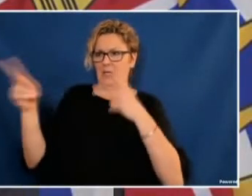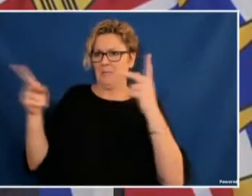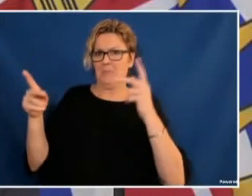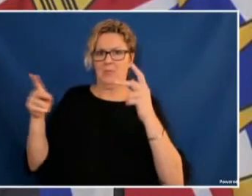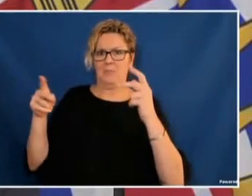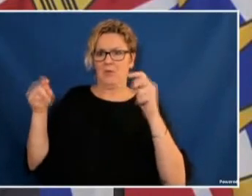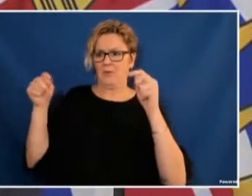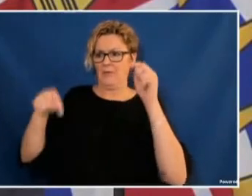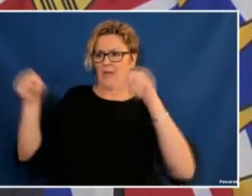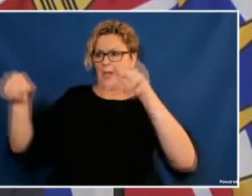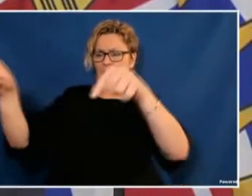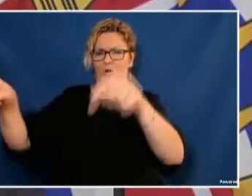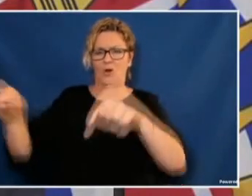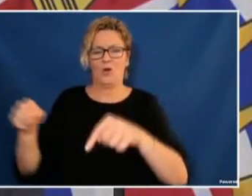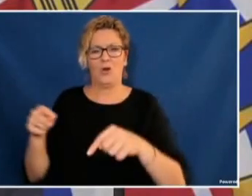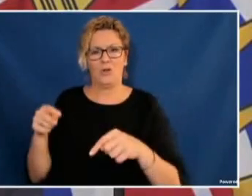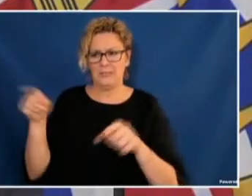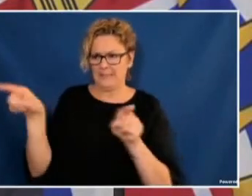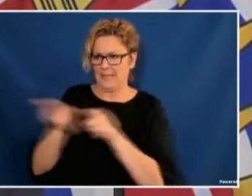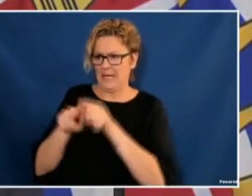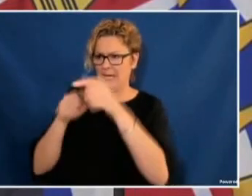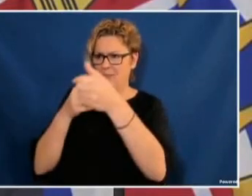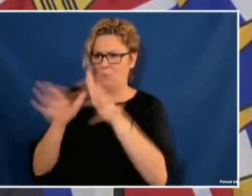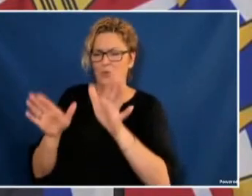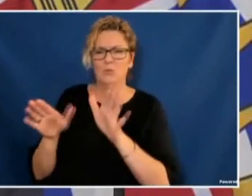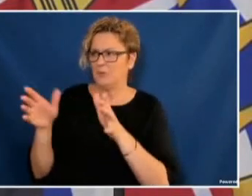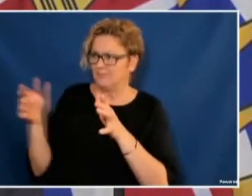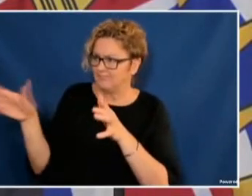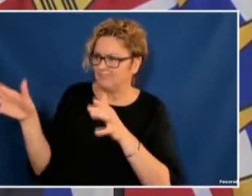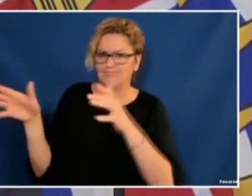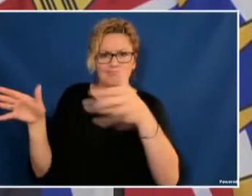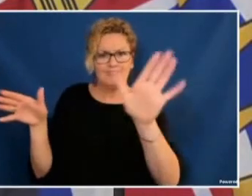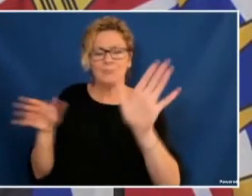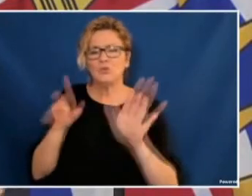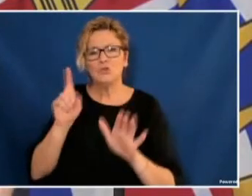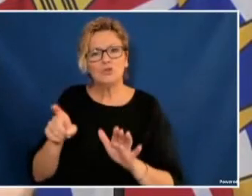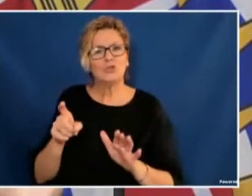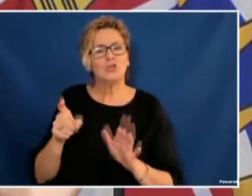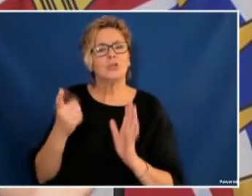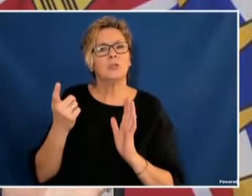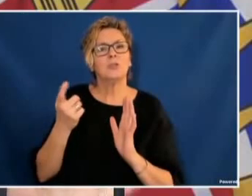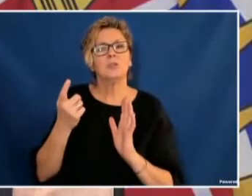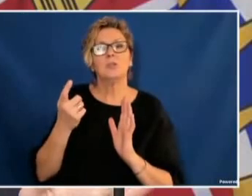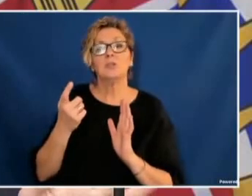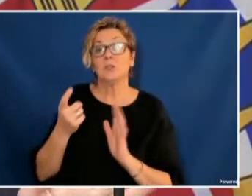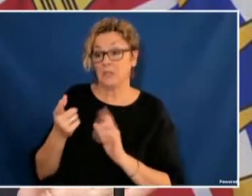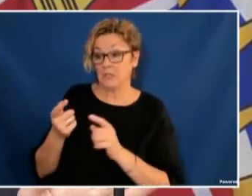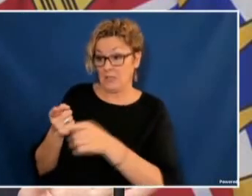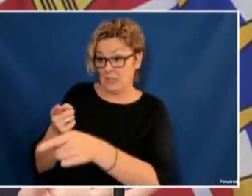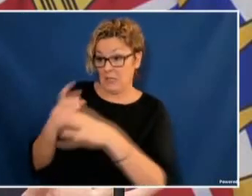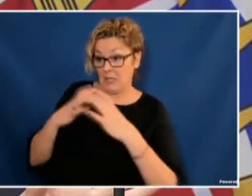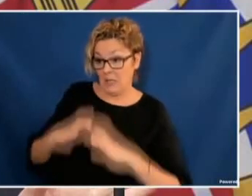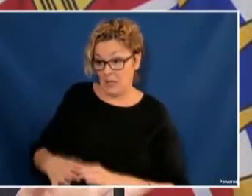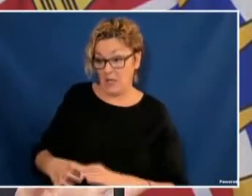very likely that we would start to see increased cases. So what